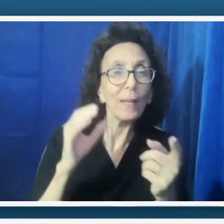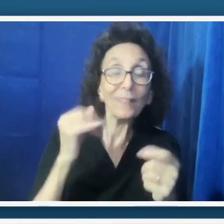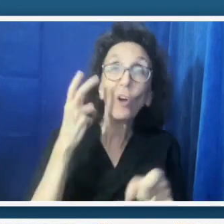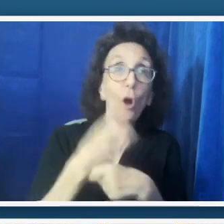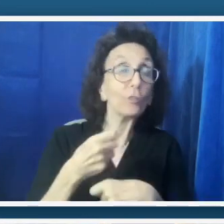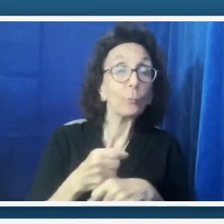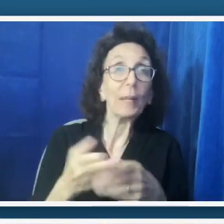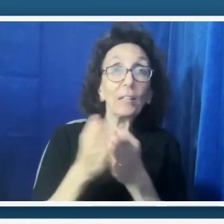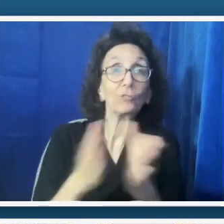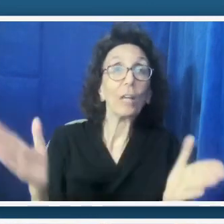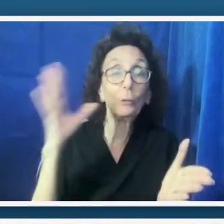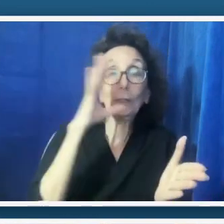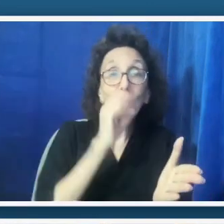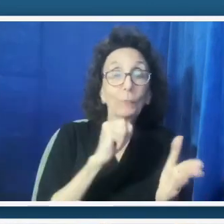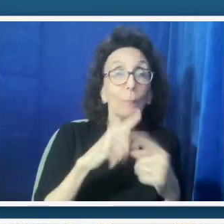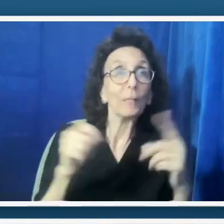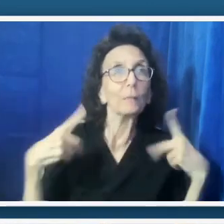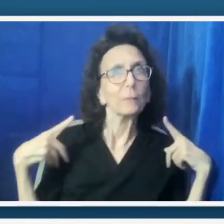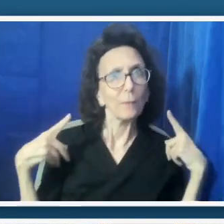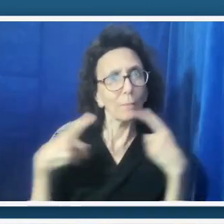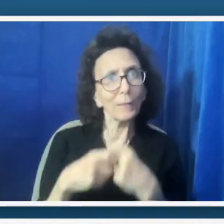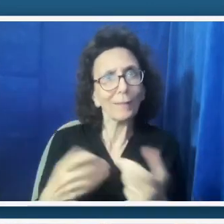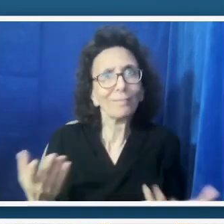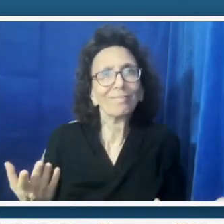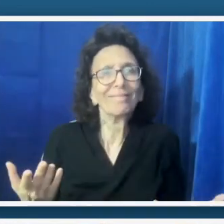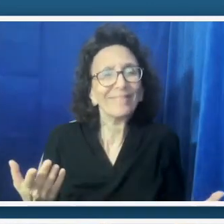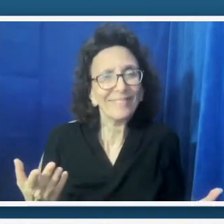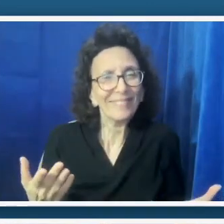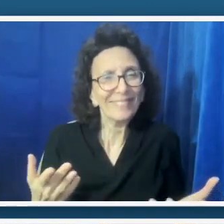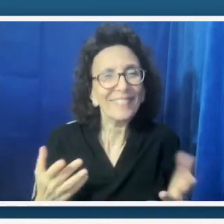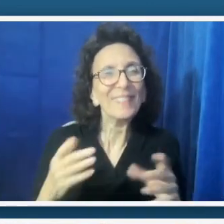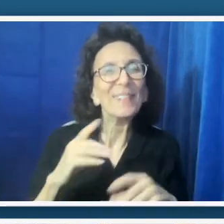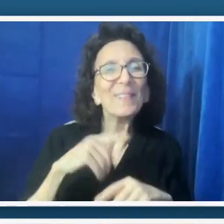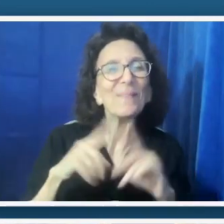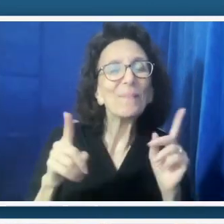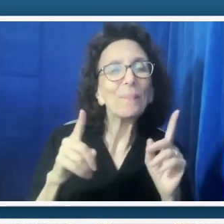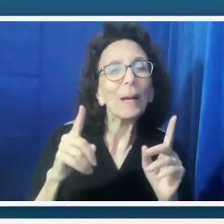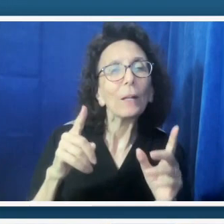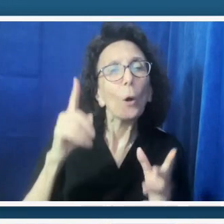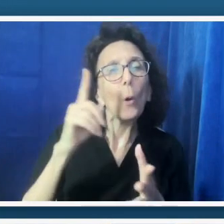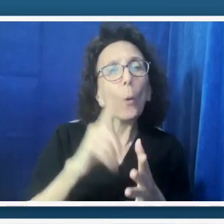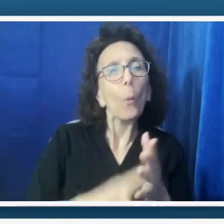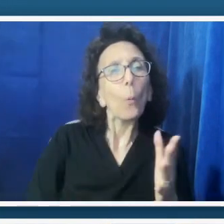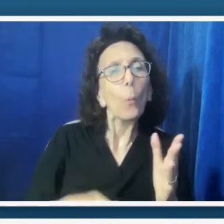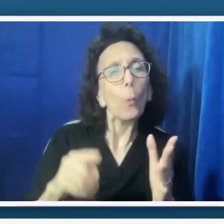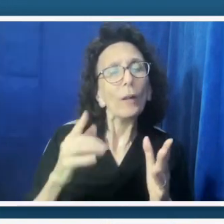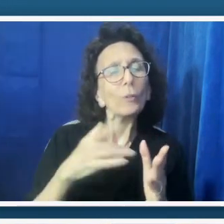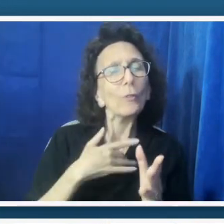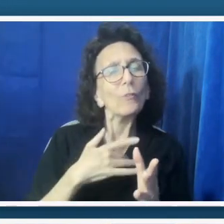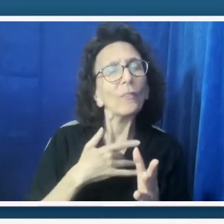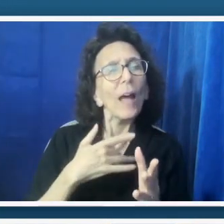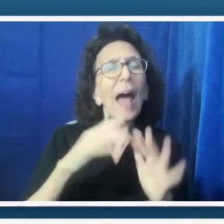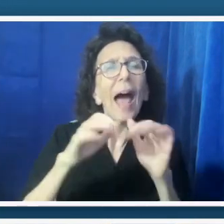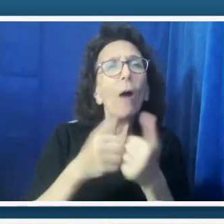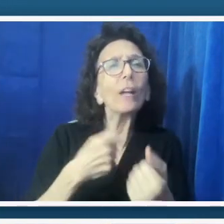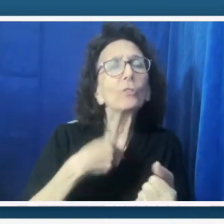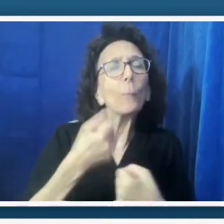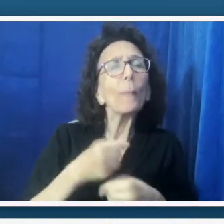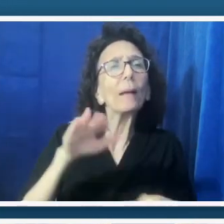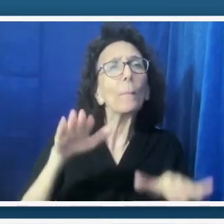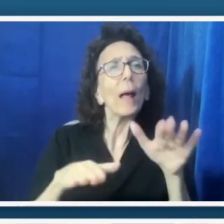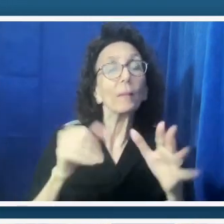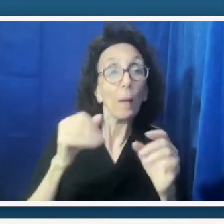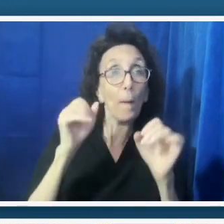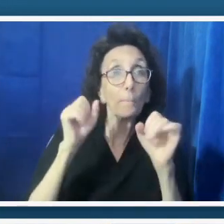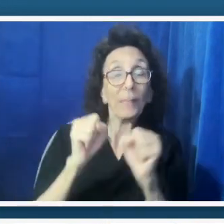there are many complicated factors at play. But as an overall approach, what do you think strikes the right balance? Does potential harm to